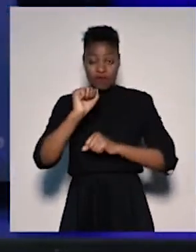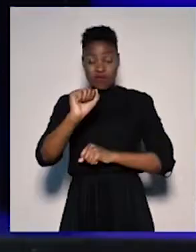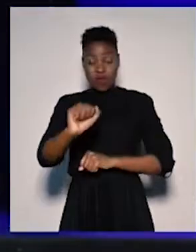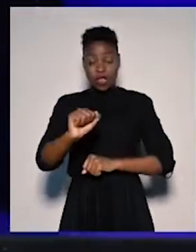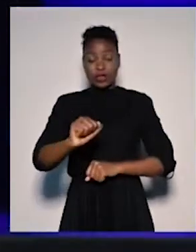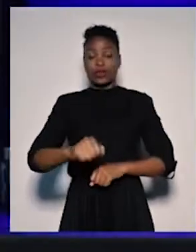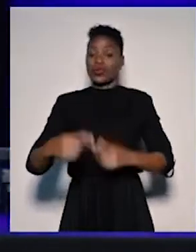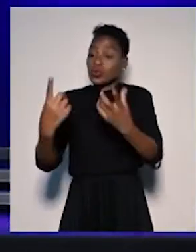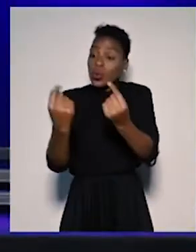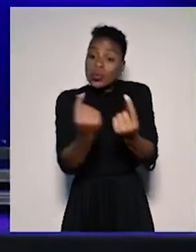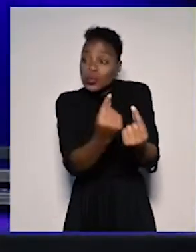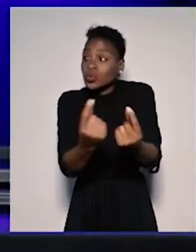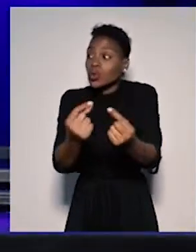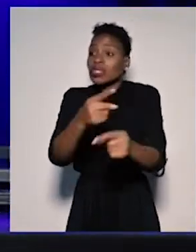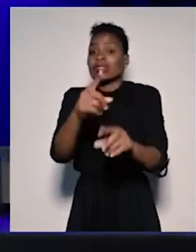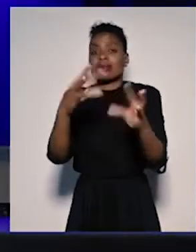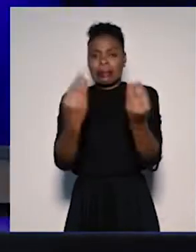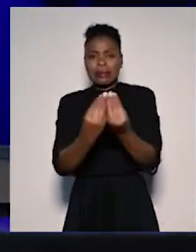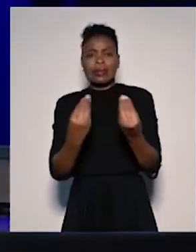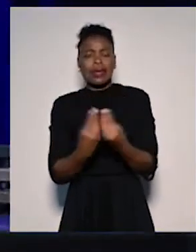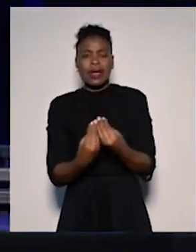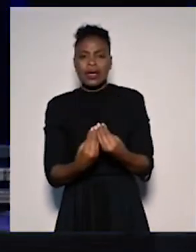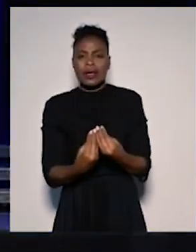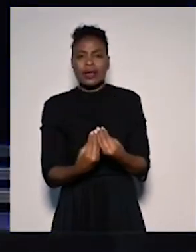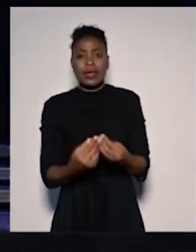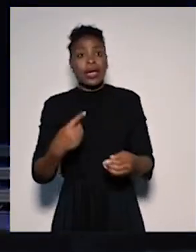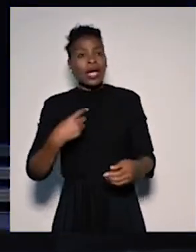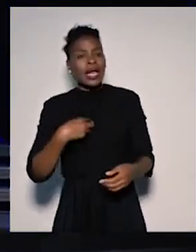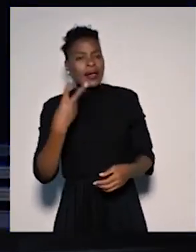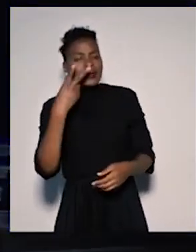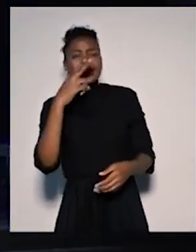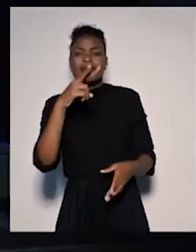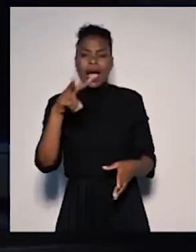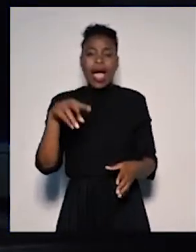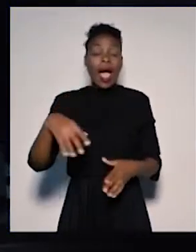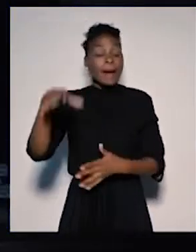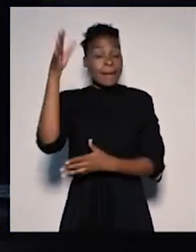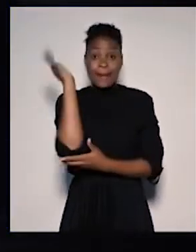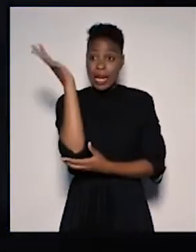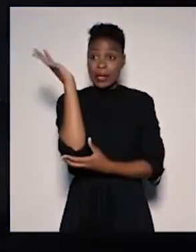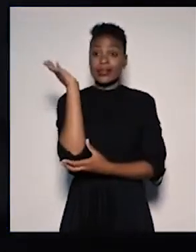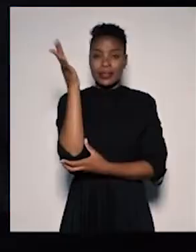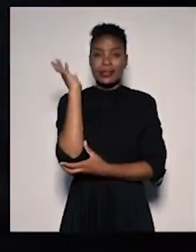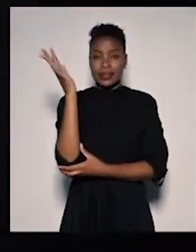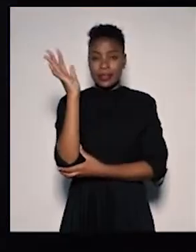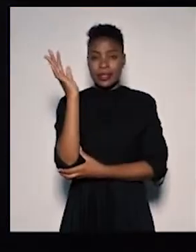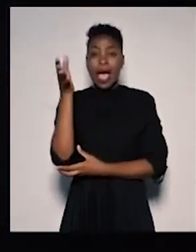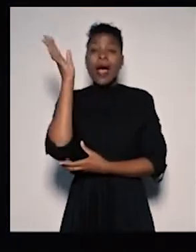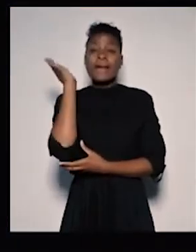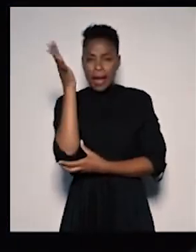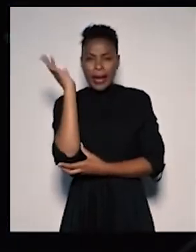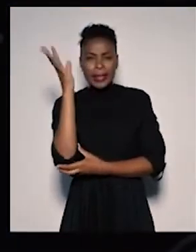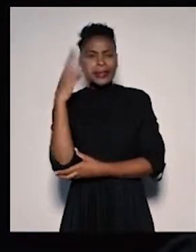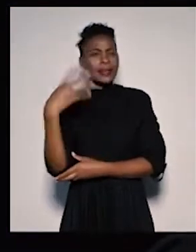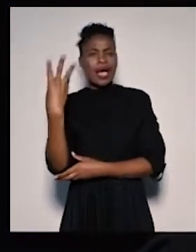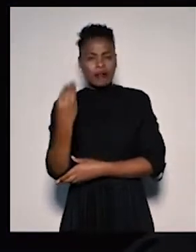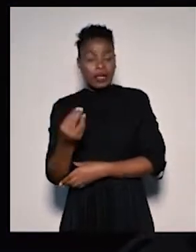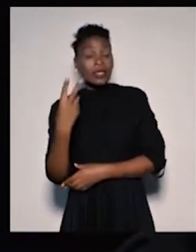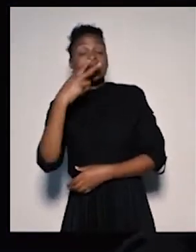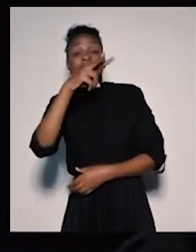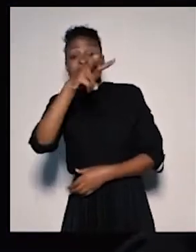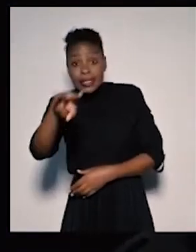of that. Yeah. I still have yet to see in ministry, maybe I'm talking about our field. In ministry, I have yet to